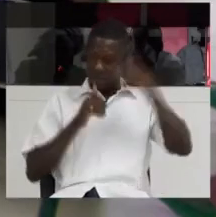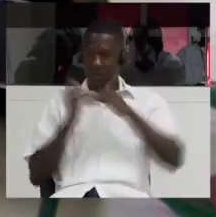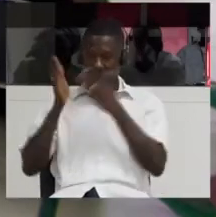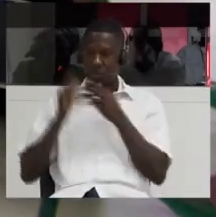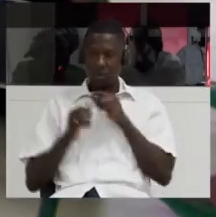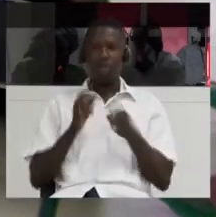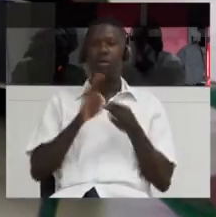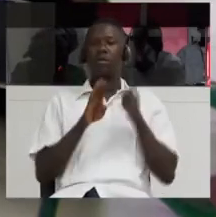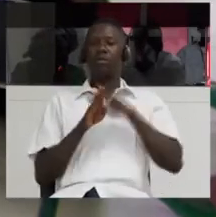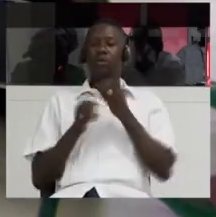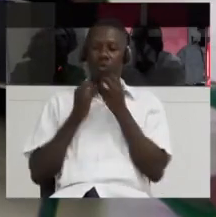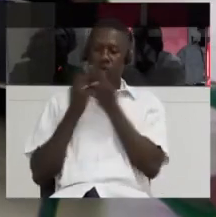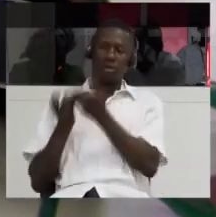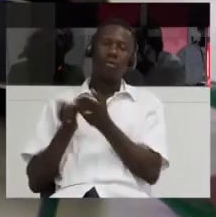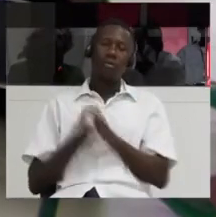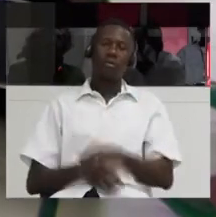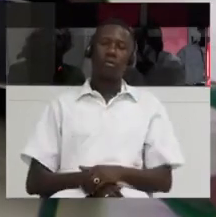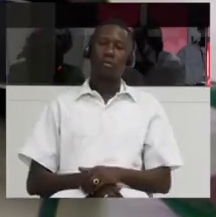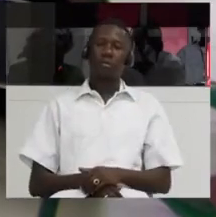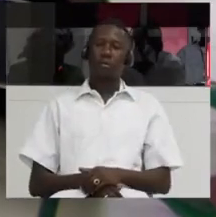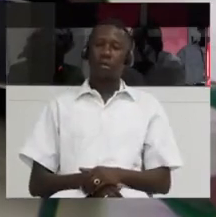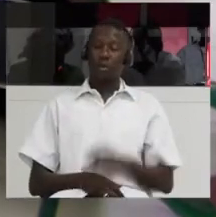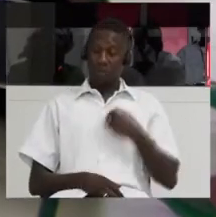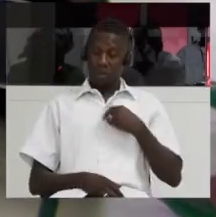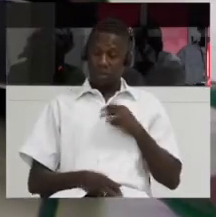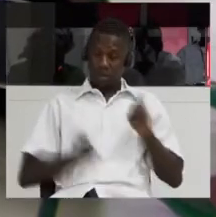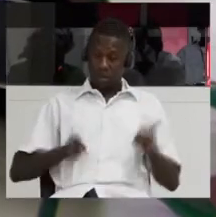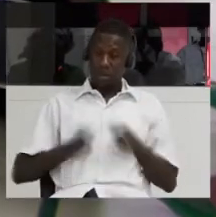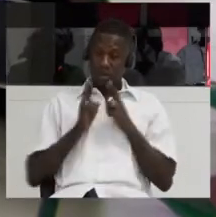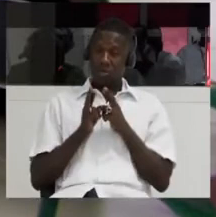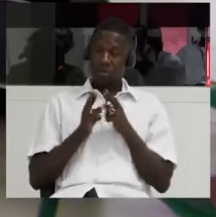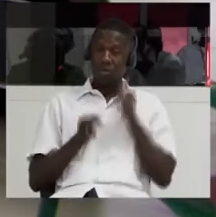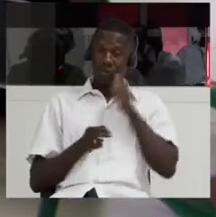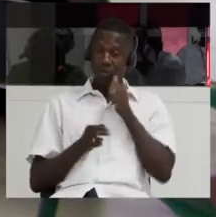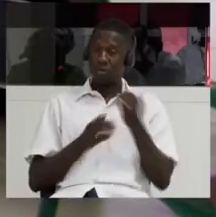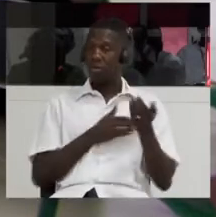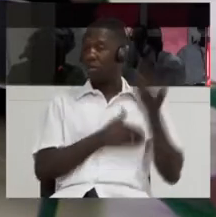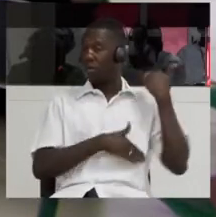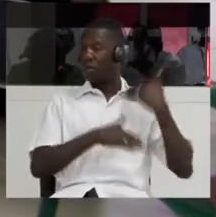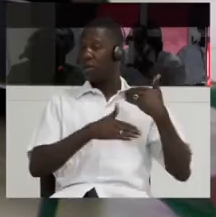So I even recommend to use the back gate going to the primary